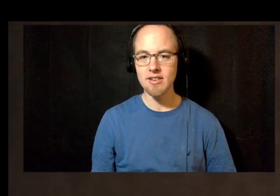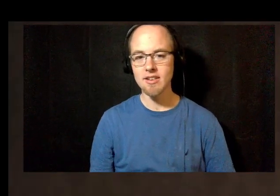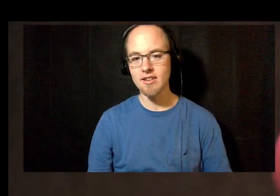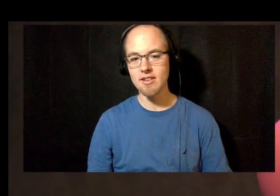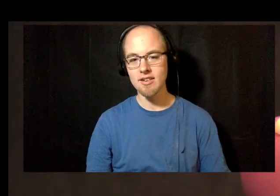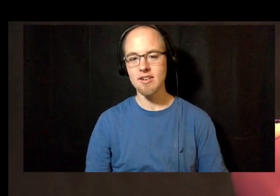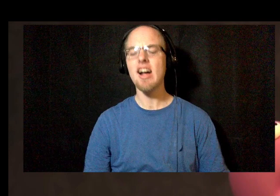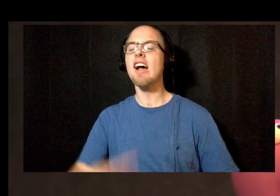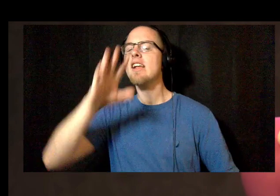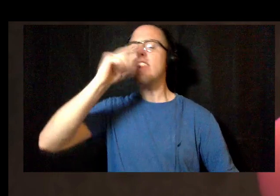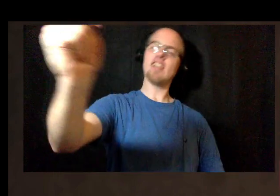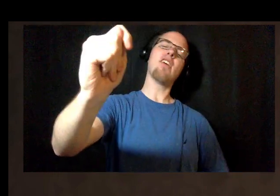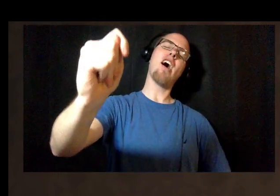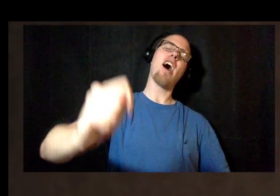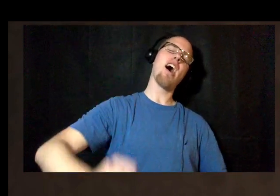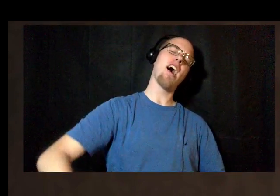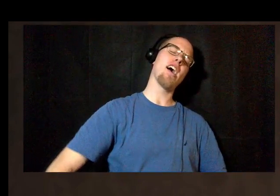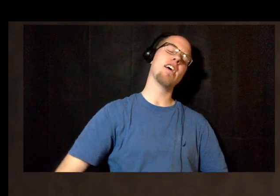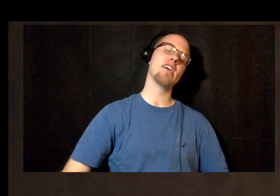Testify.